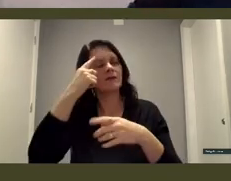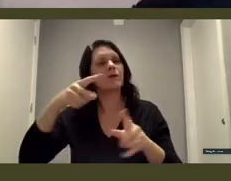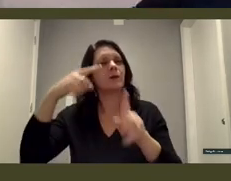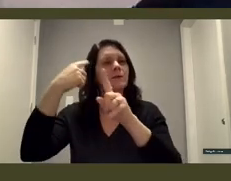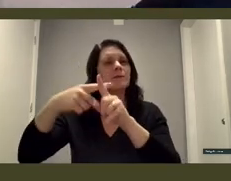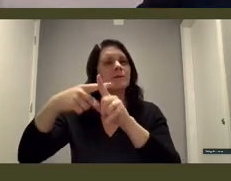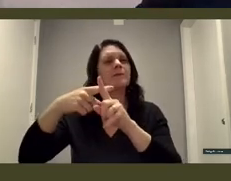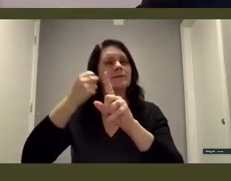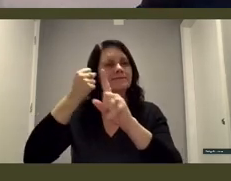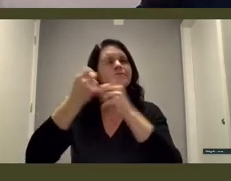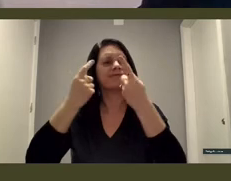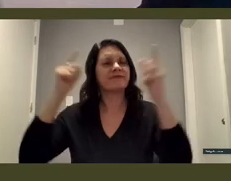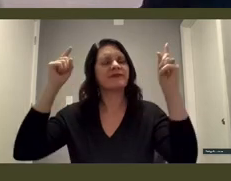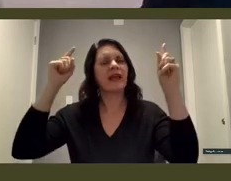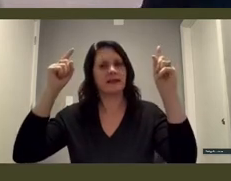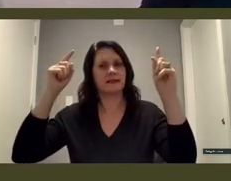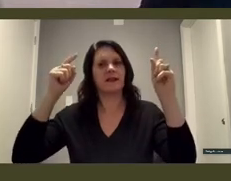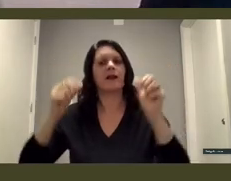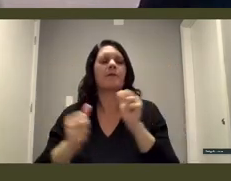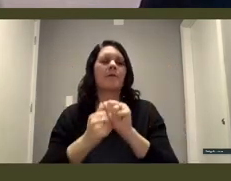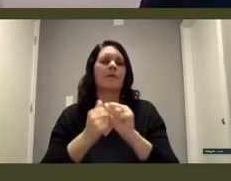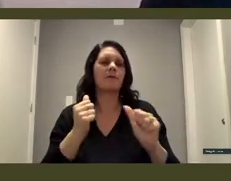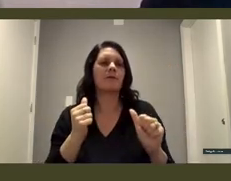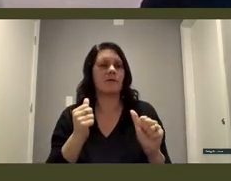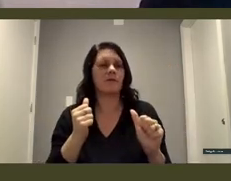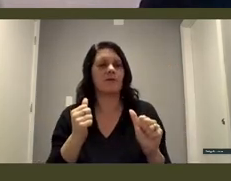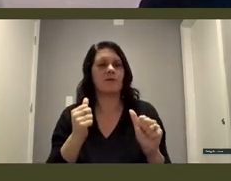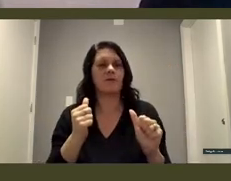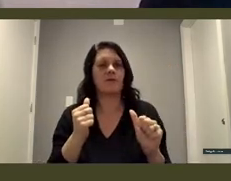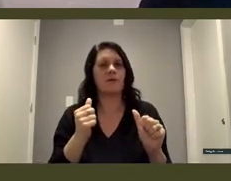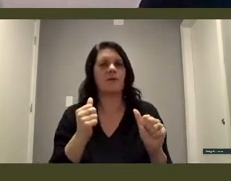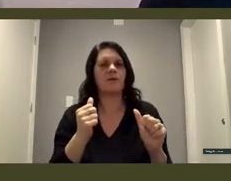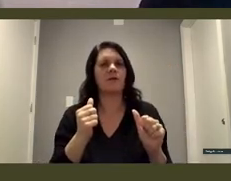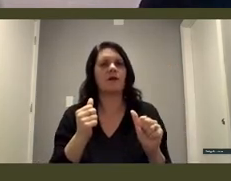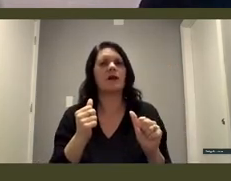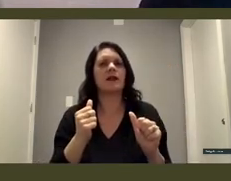to deny climate action in the sense that postponing it